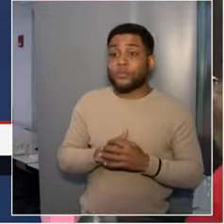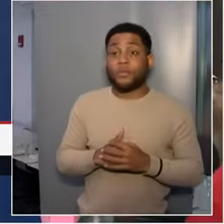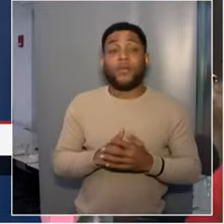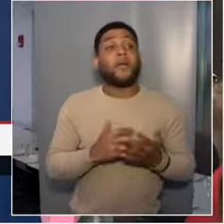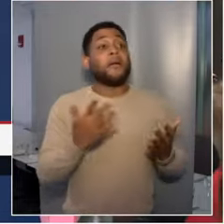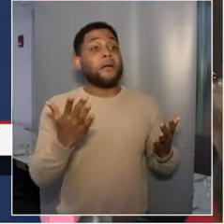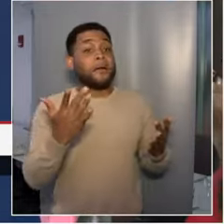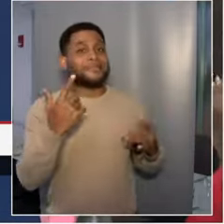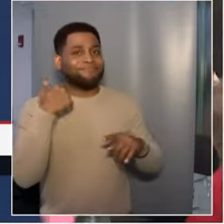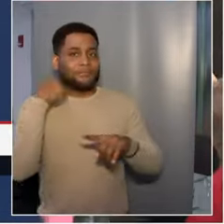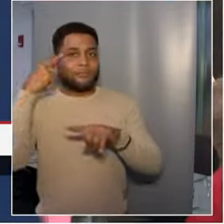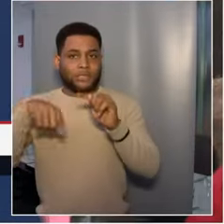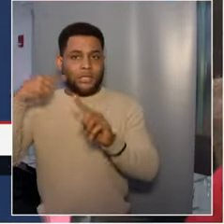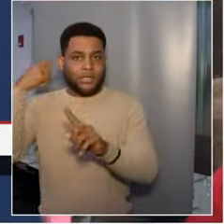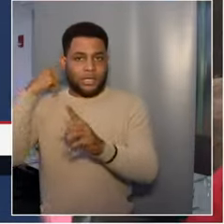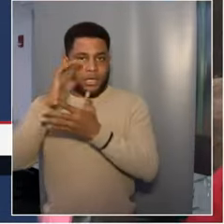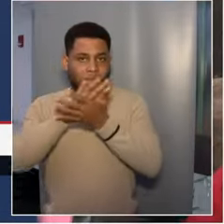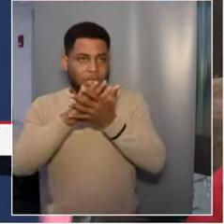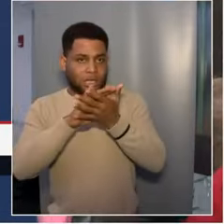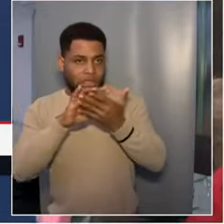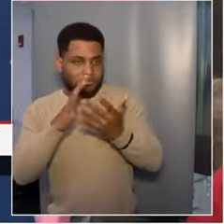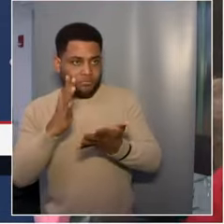Oh, yes, I'm that good.